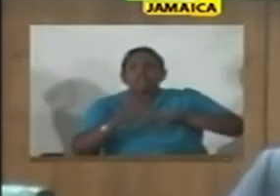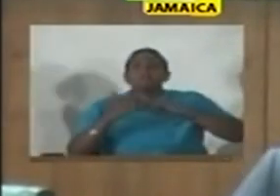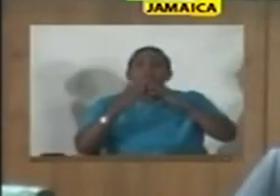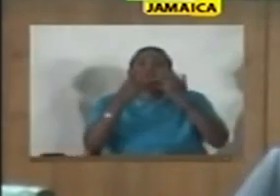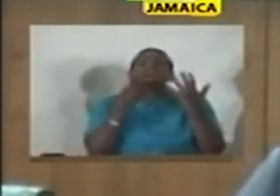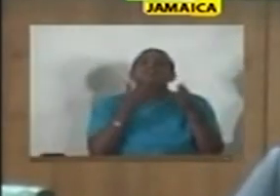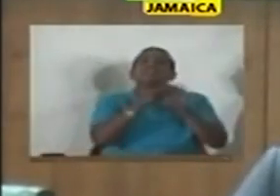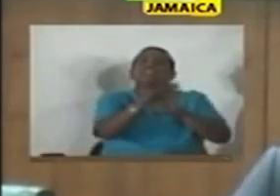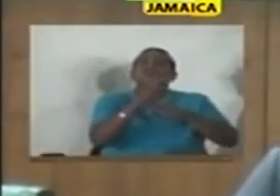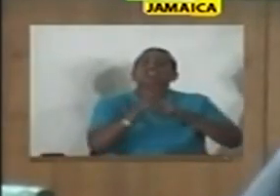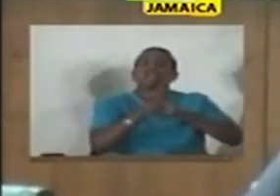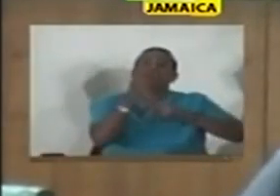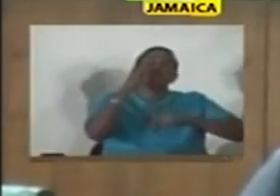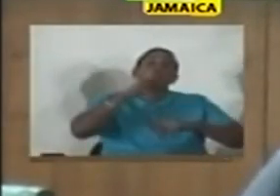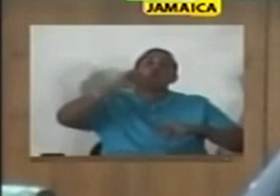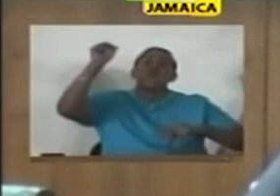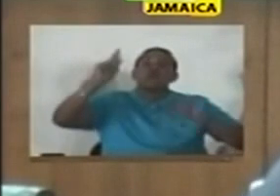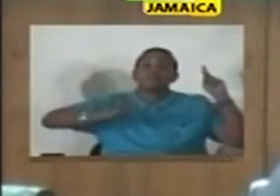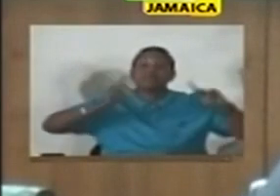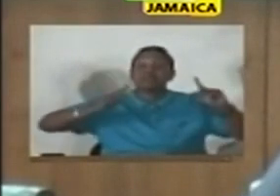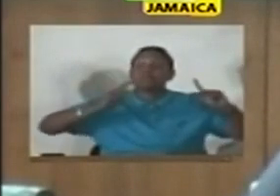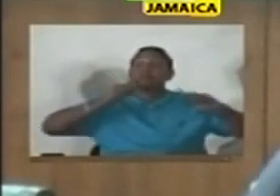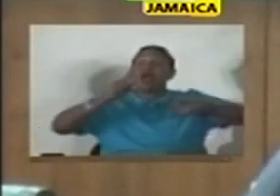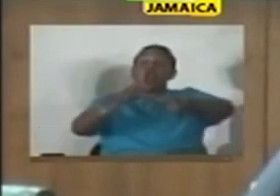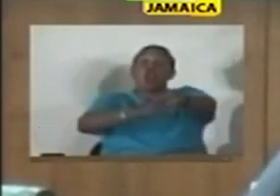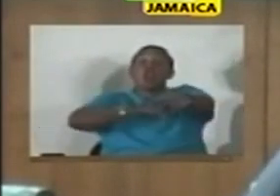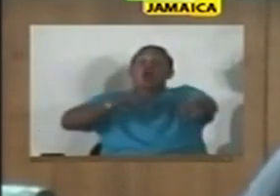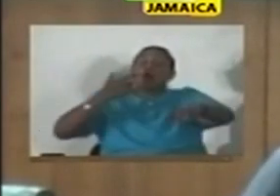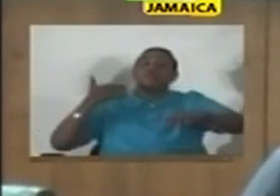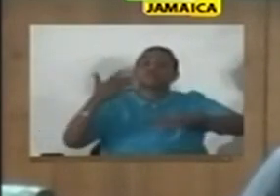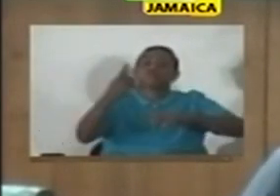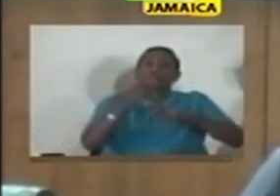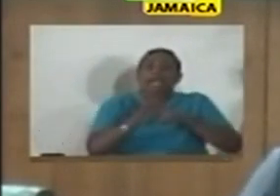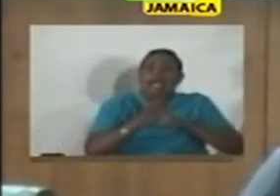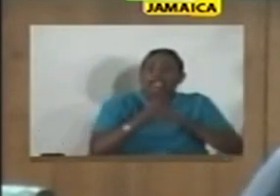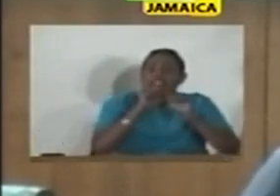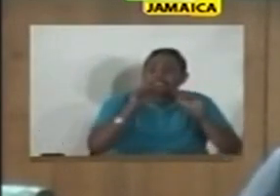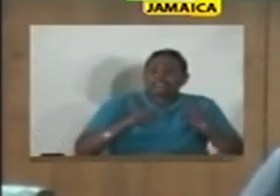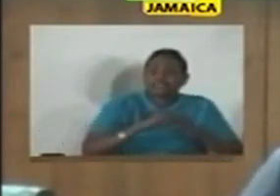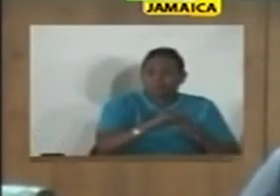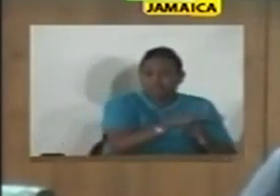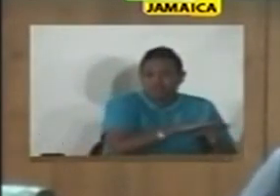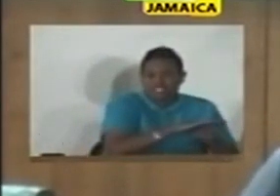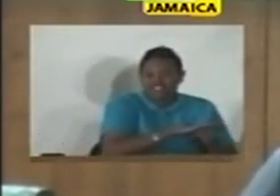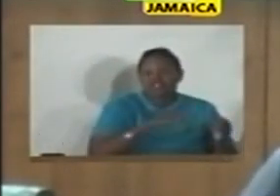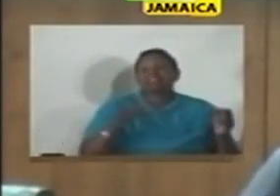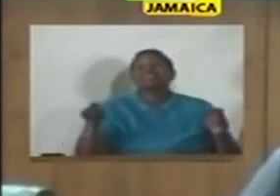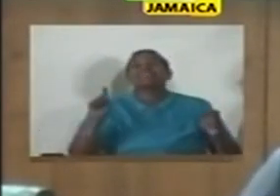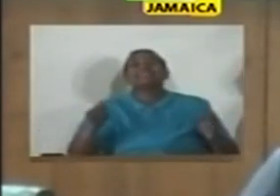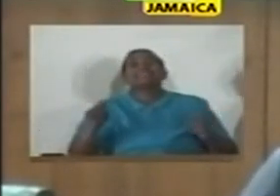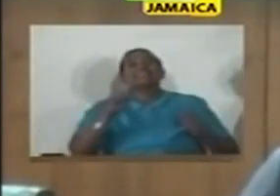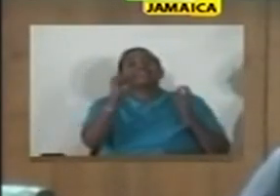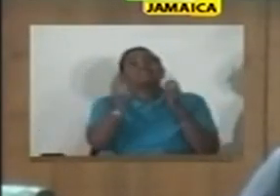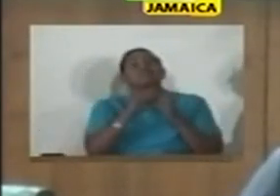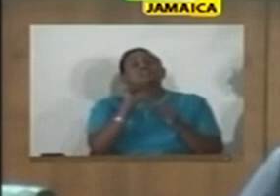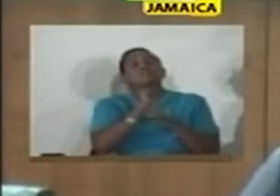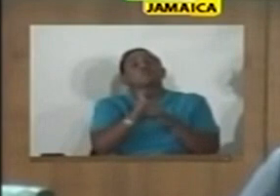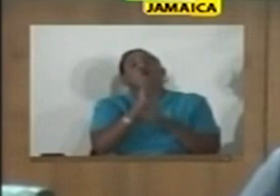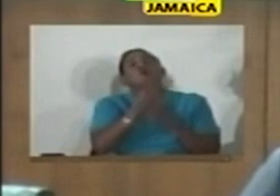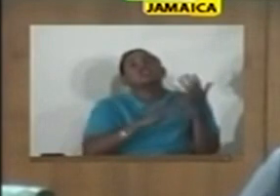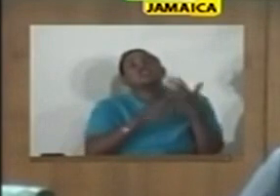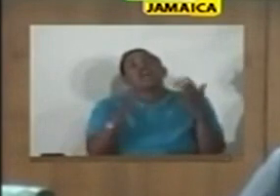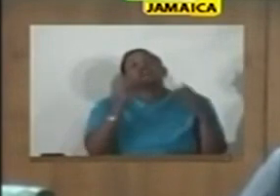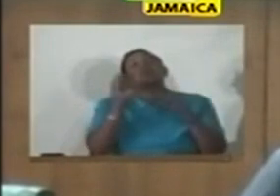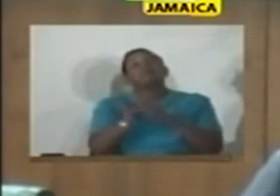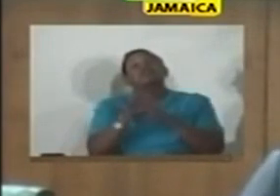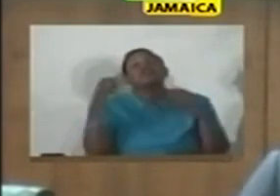integrated care for older people and a long-term care system in the region. This yielded a specific work schedule of the Ministry of Health